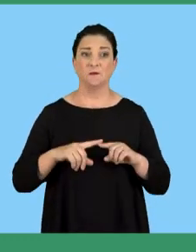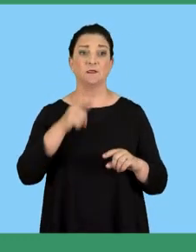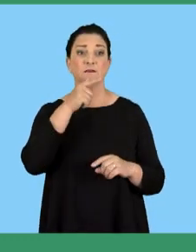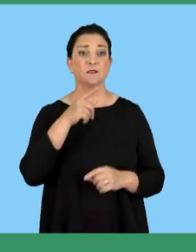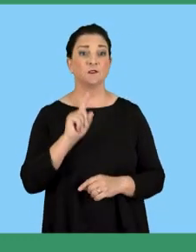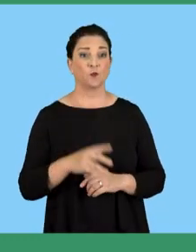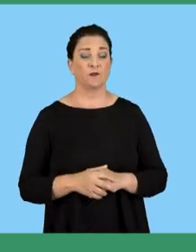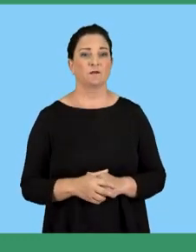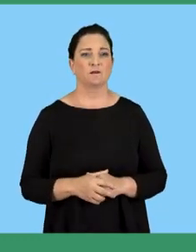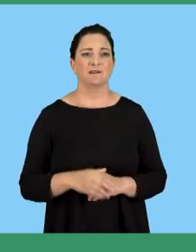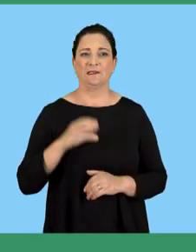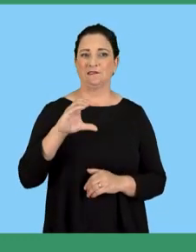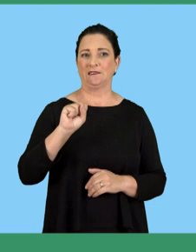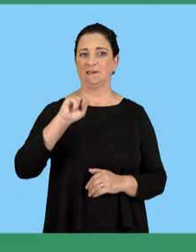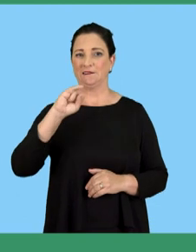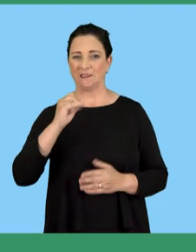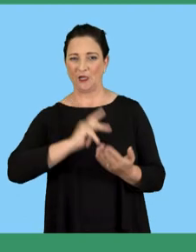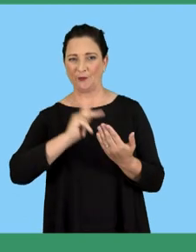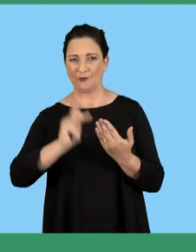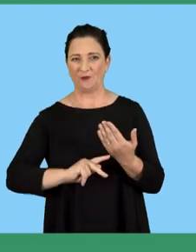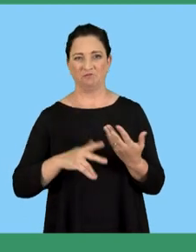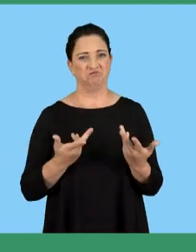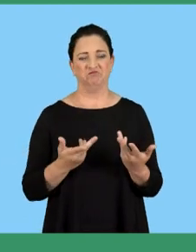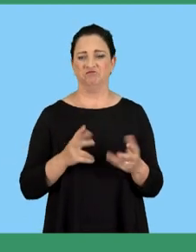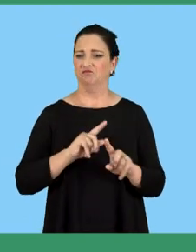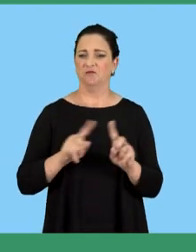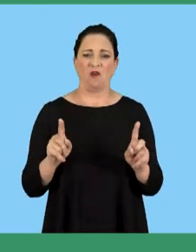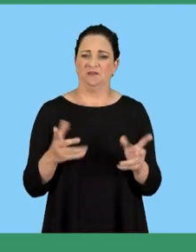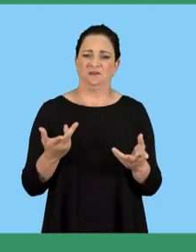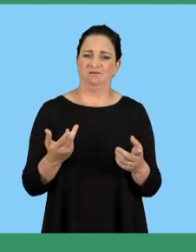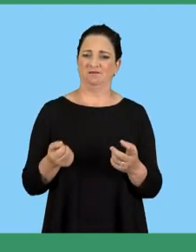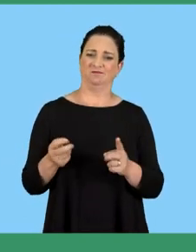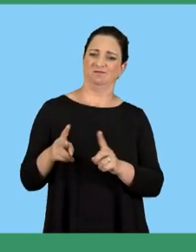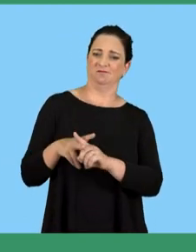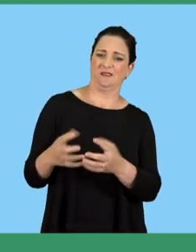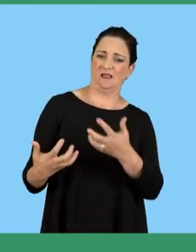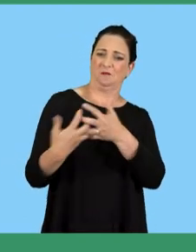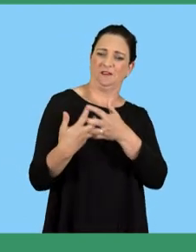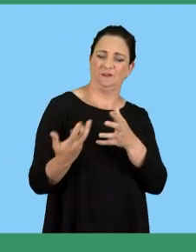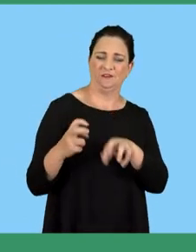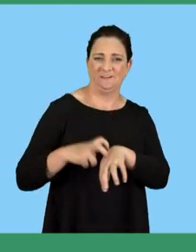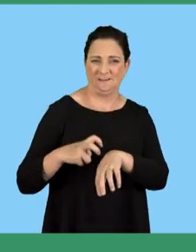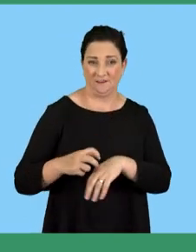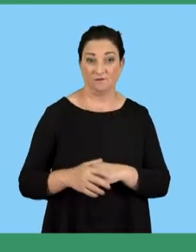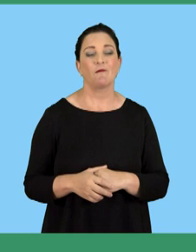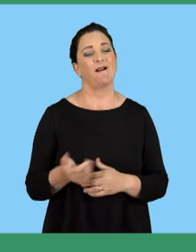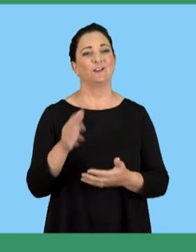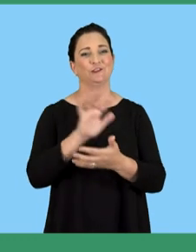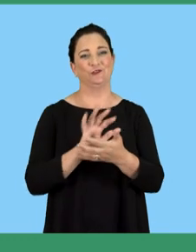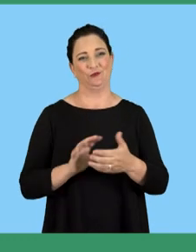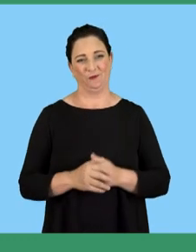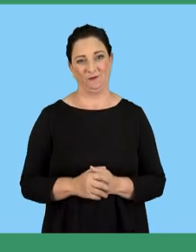that CSI projects were not relevant to their needs. That is the